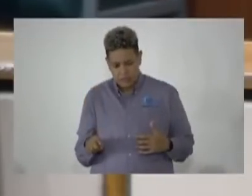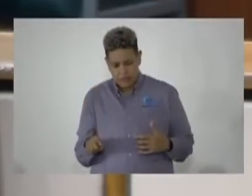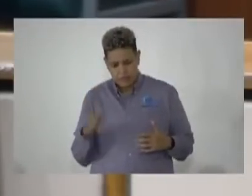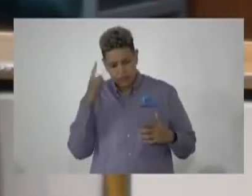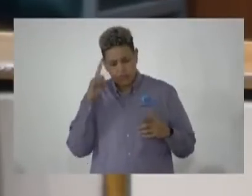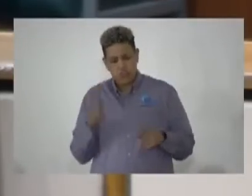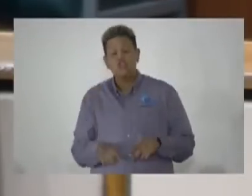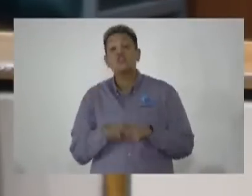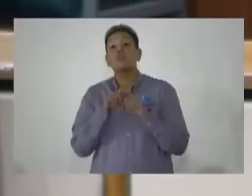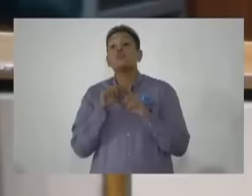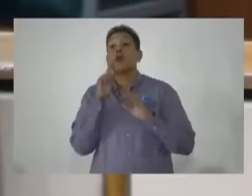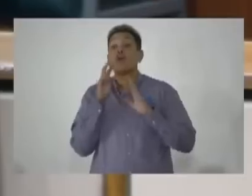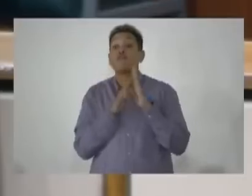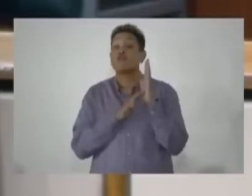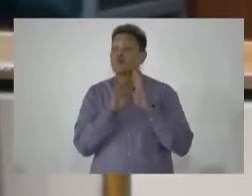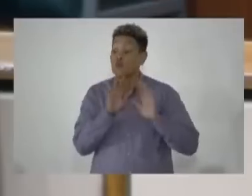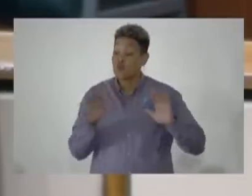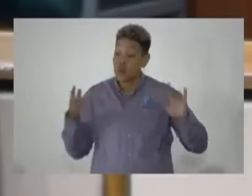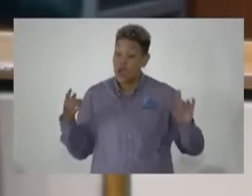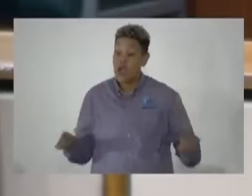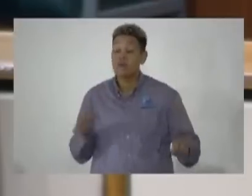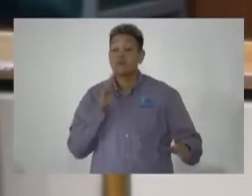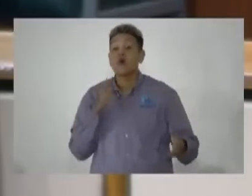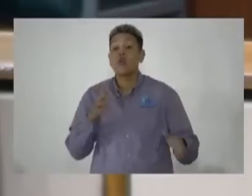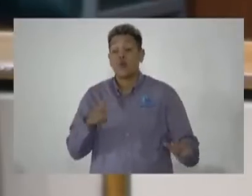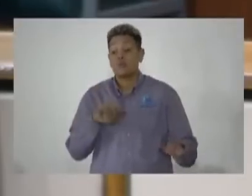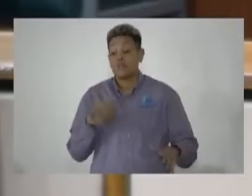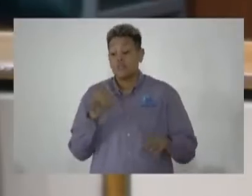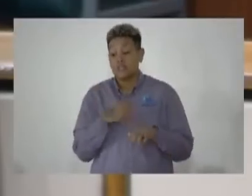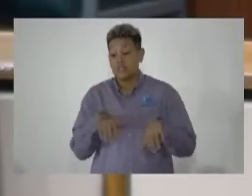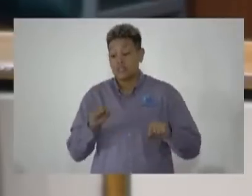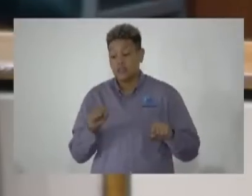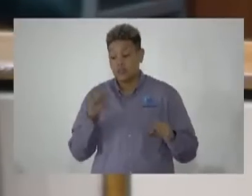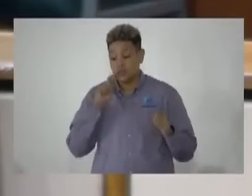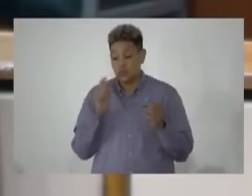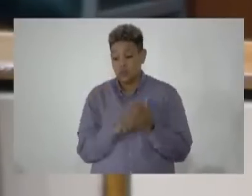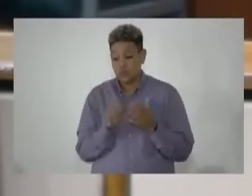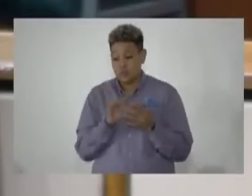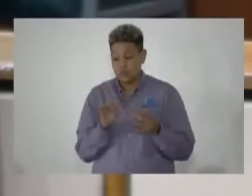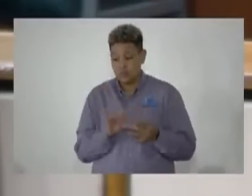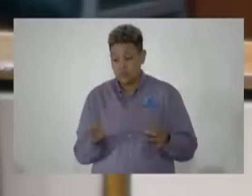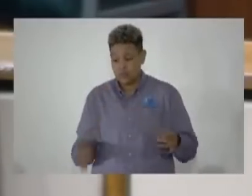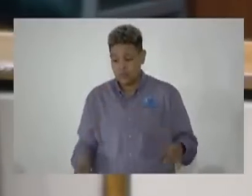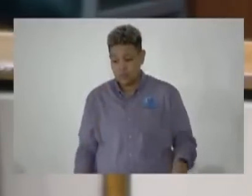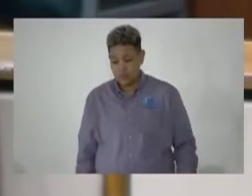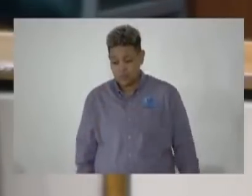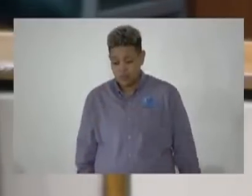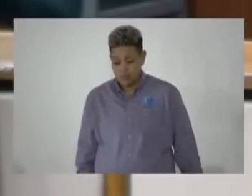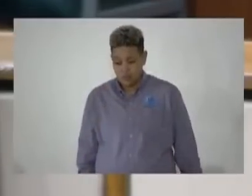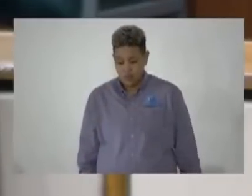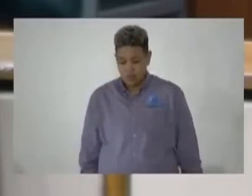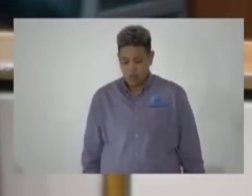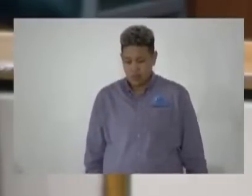the suspension of the standing orders to enable me to take the motion.